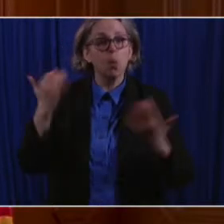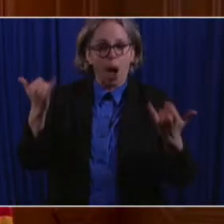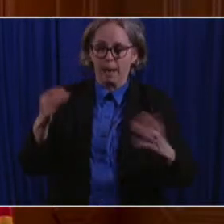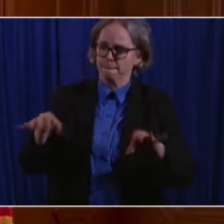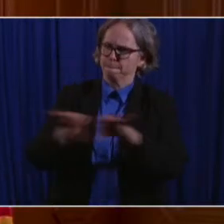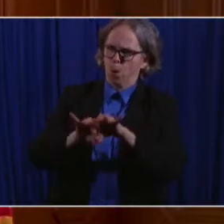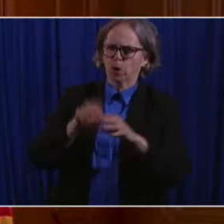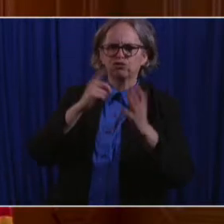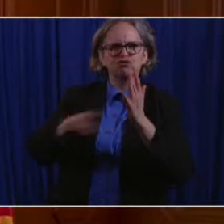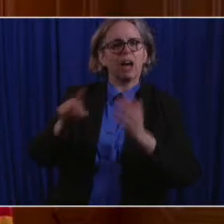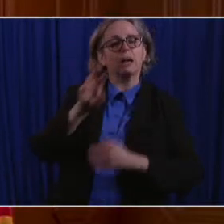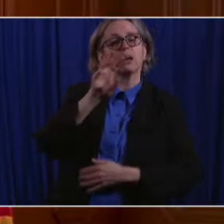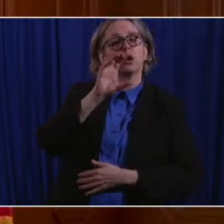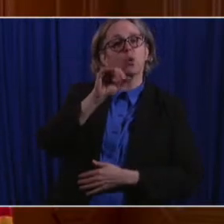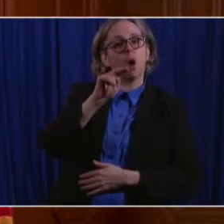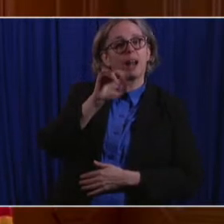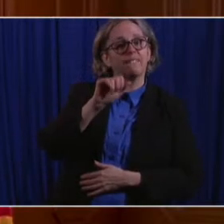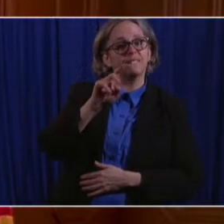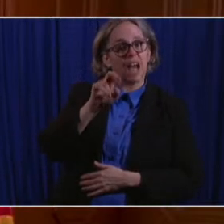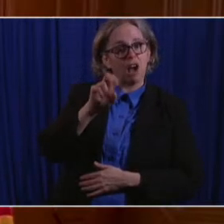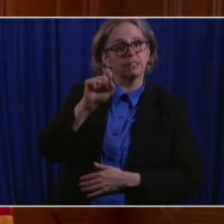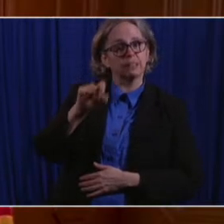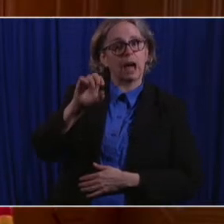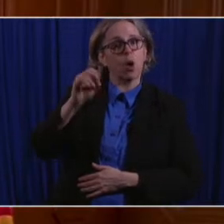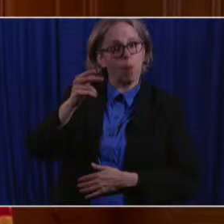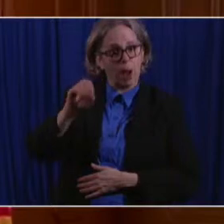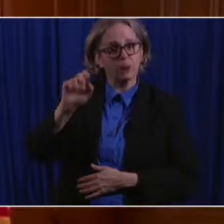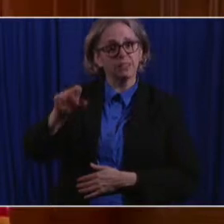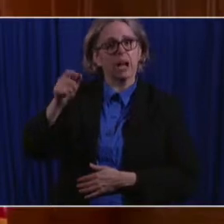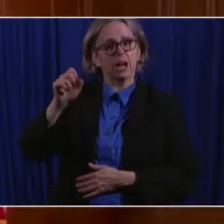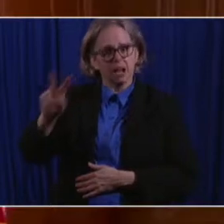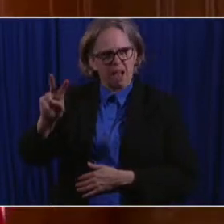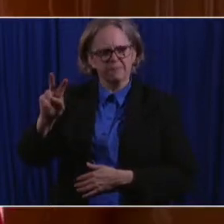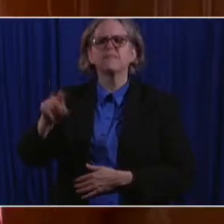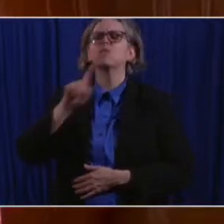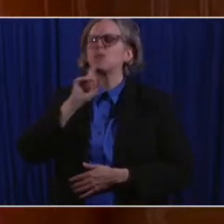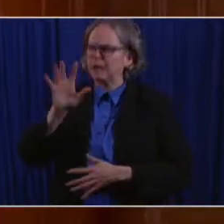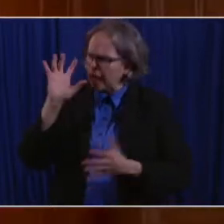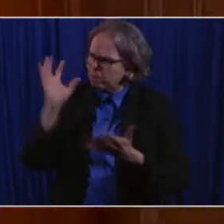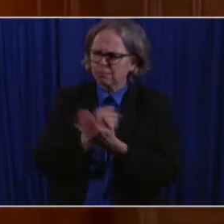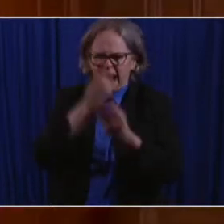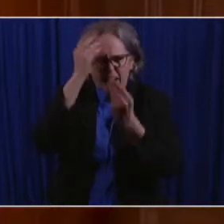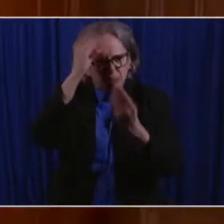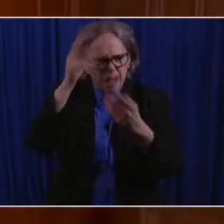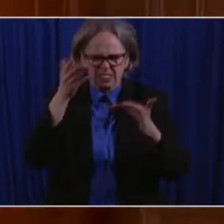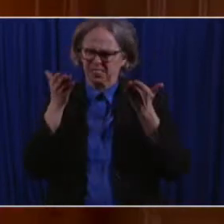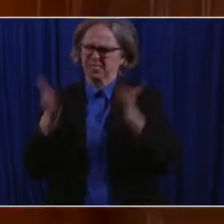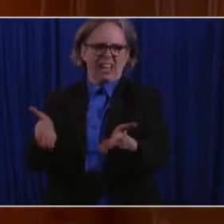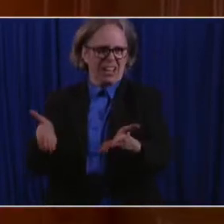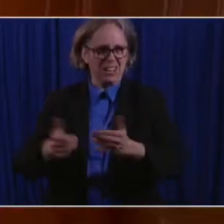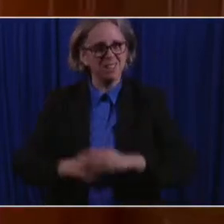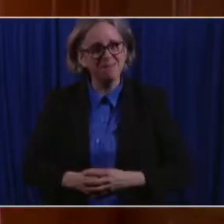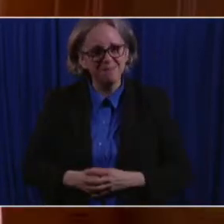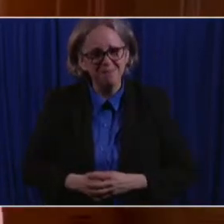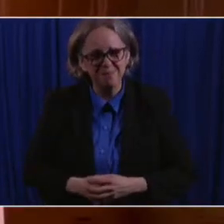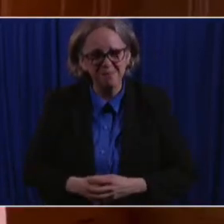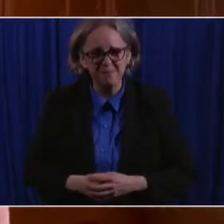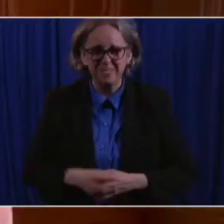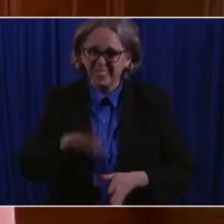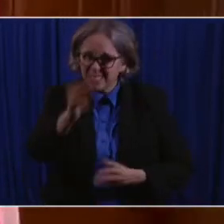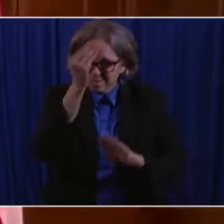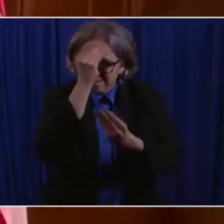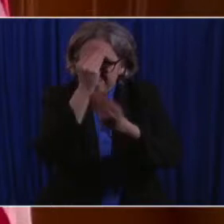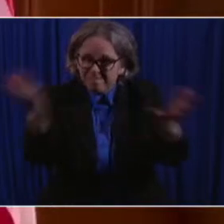coronavirus.ohio.gov. Please check there for additional information. In total, this coming week, we will